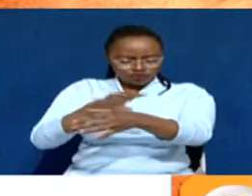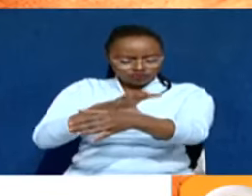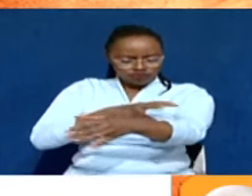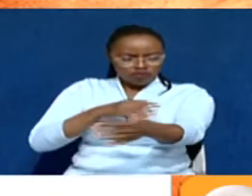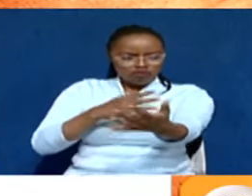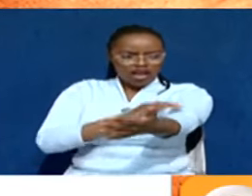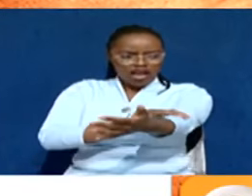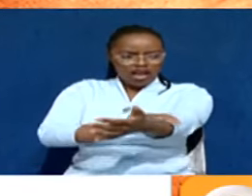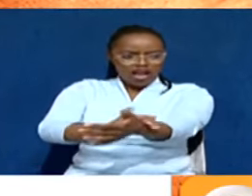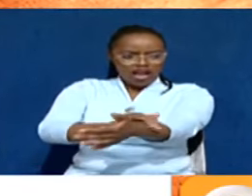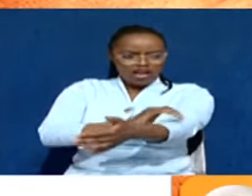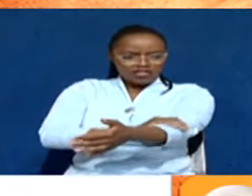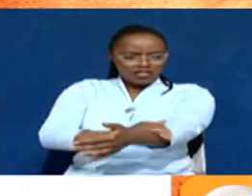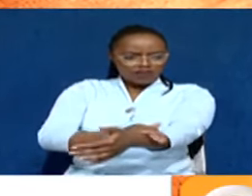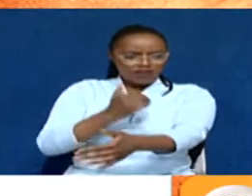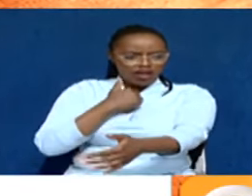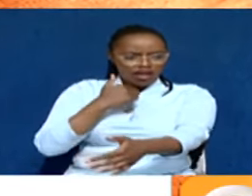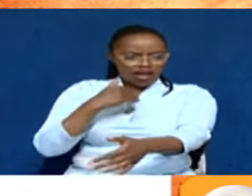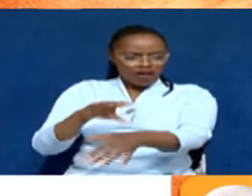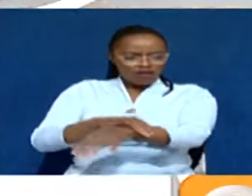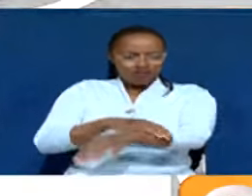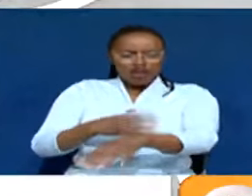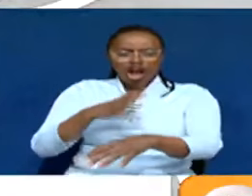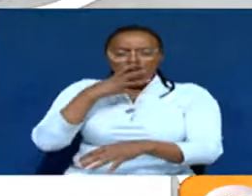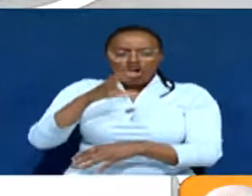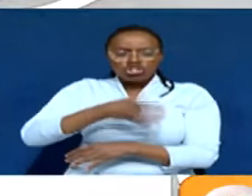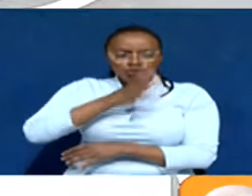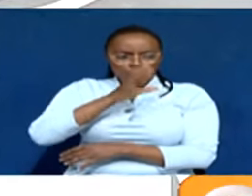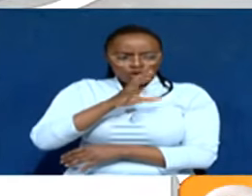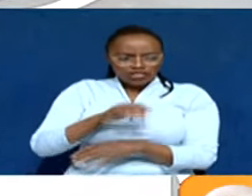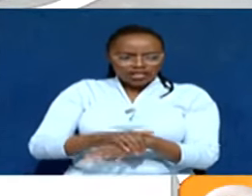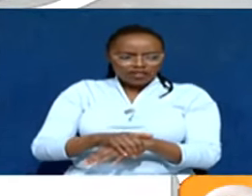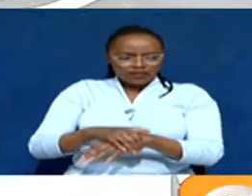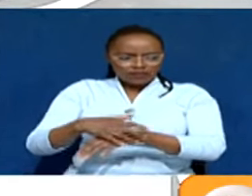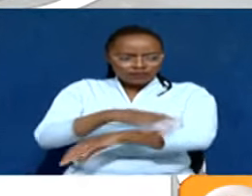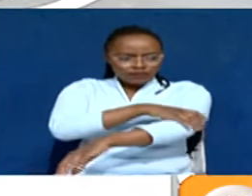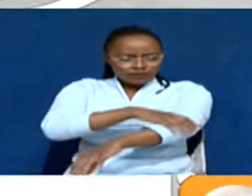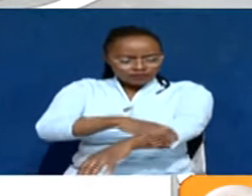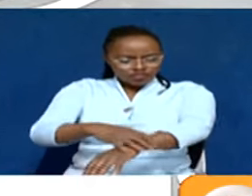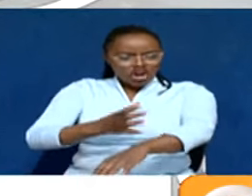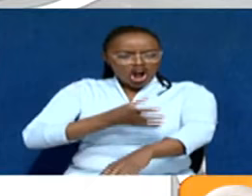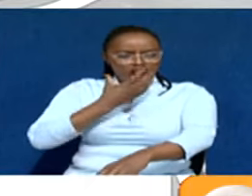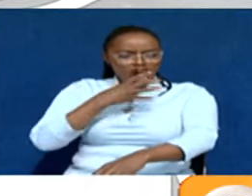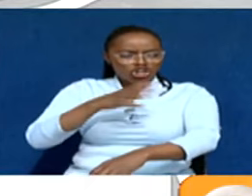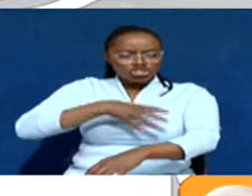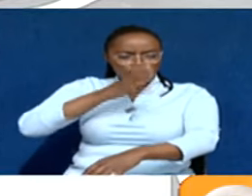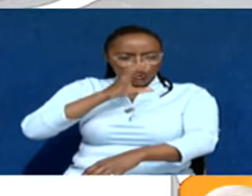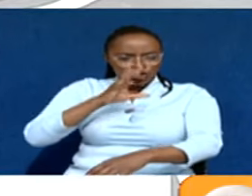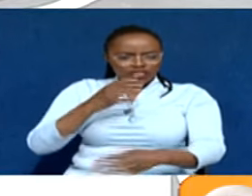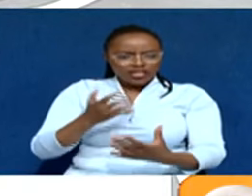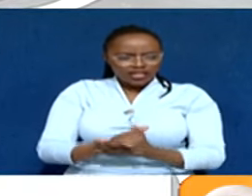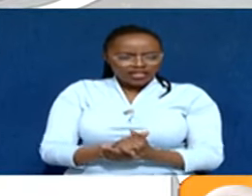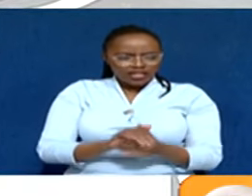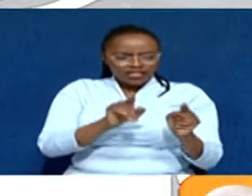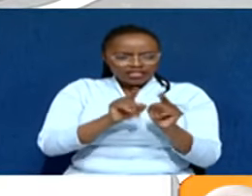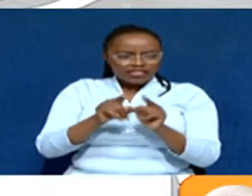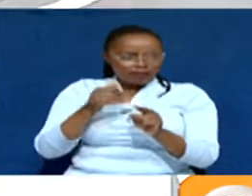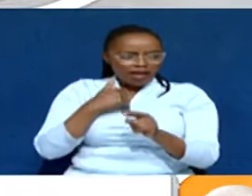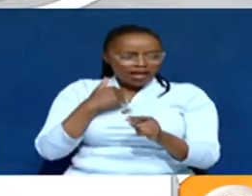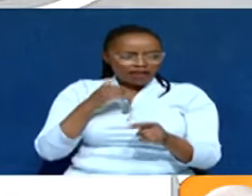mkono, that was the end. Alimwaga nini? Maji moto. This is my hand. I'm a victim. When we talk about goodness. Victim, I'm